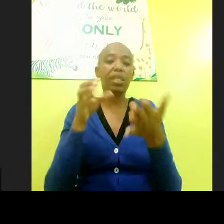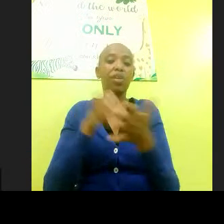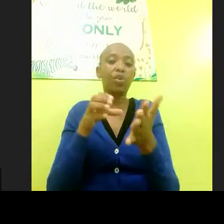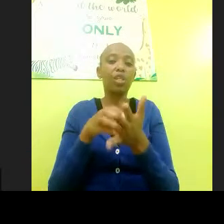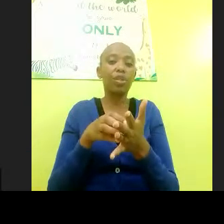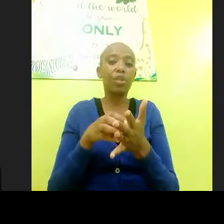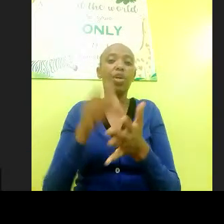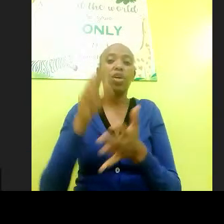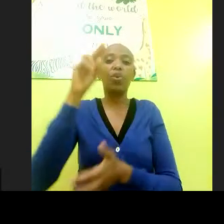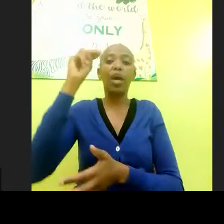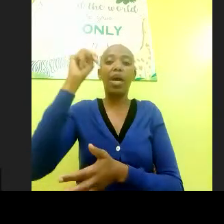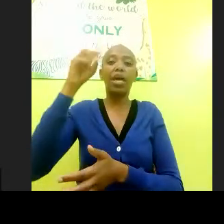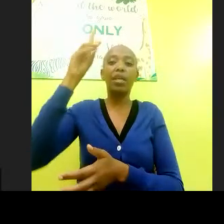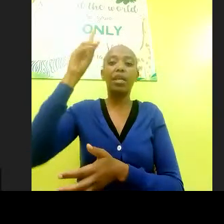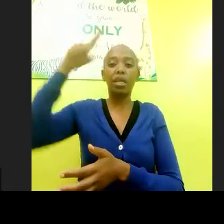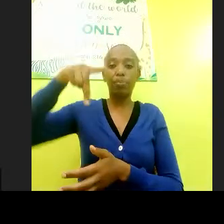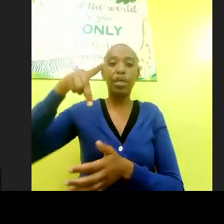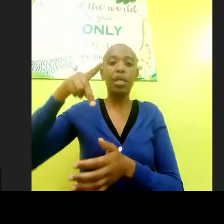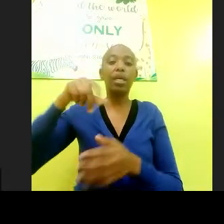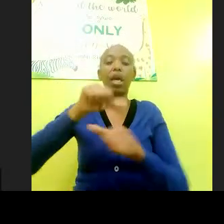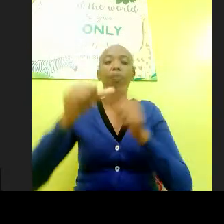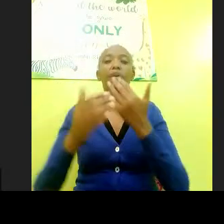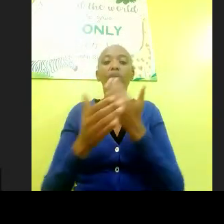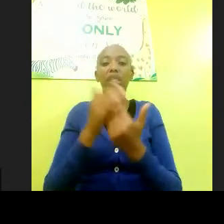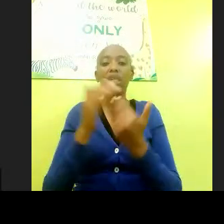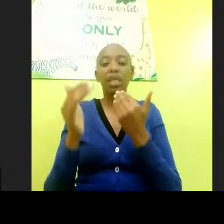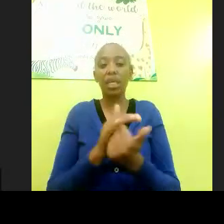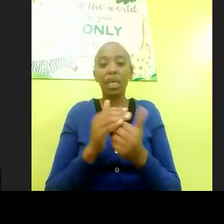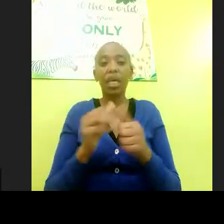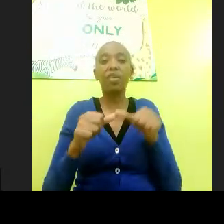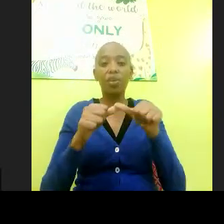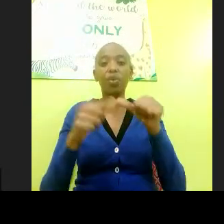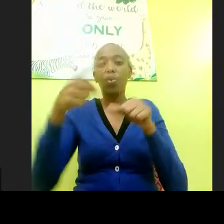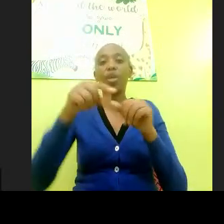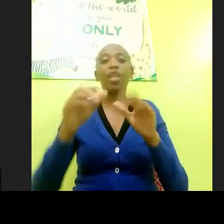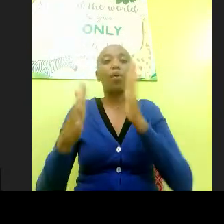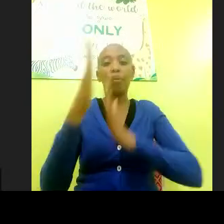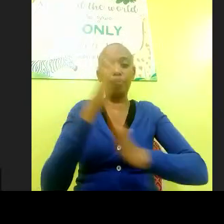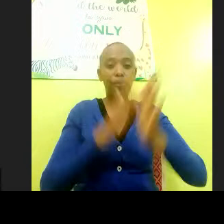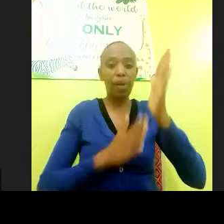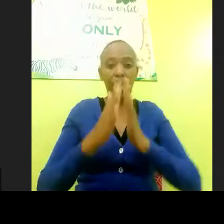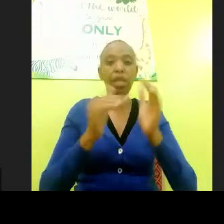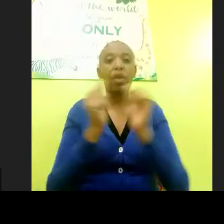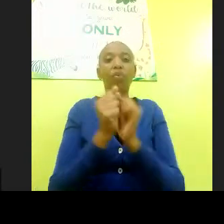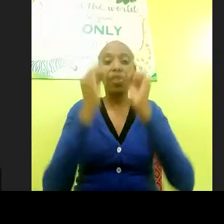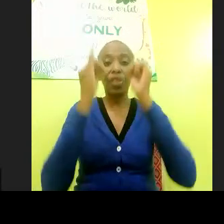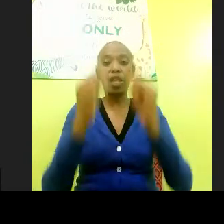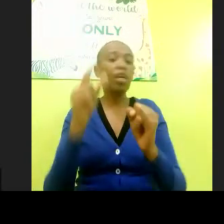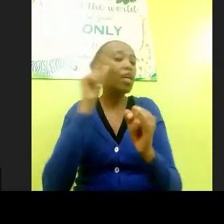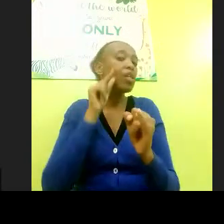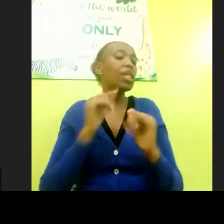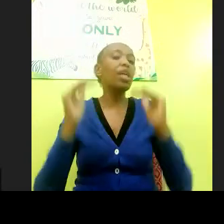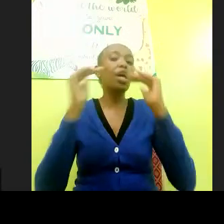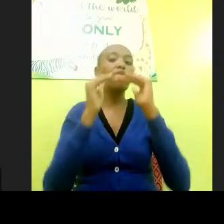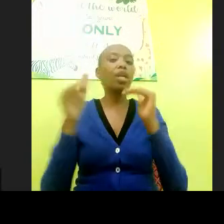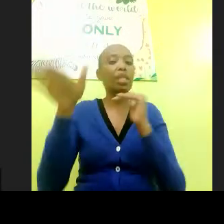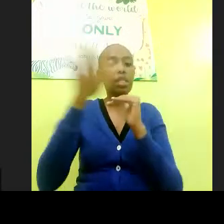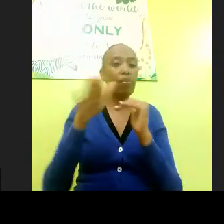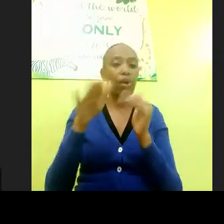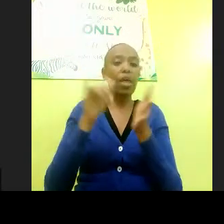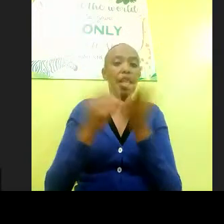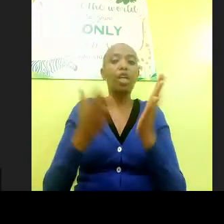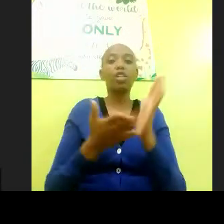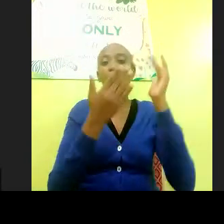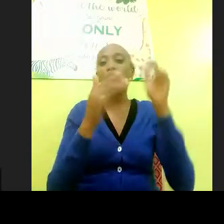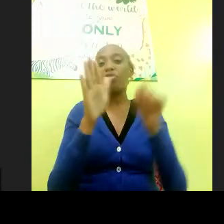UNDP on care is consistent with our strategic plan, with the new gender equality strategy that hopefully